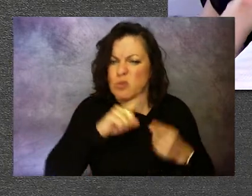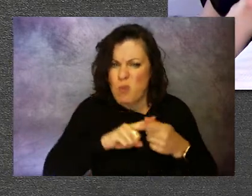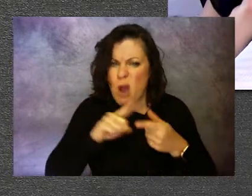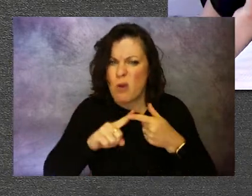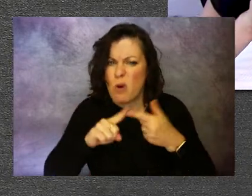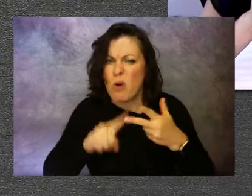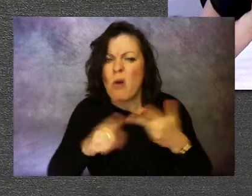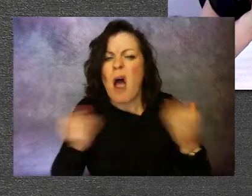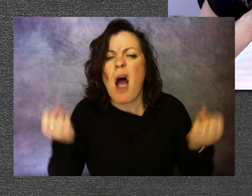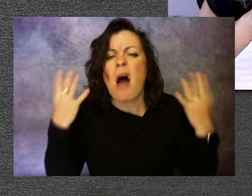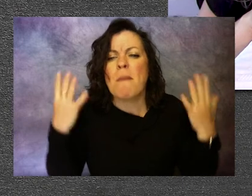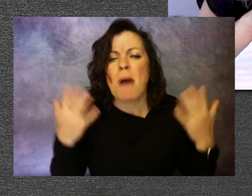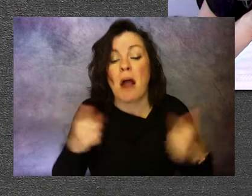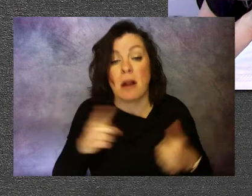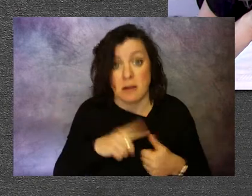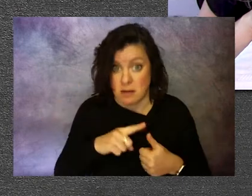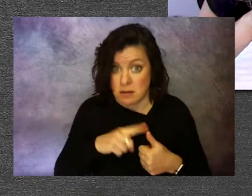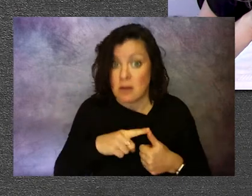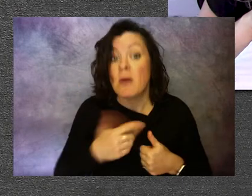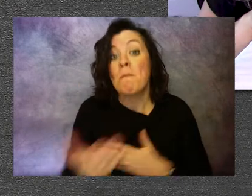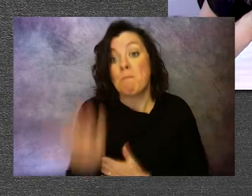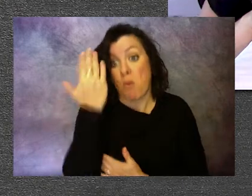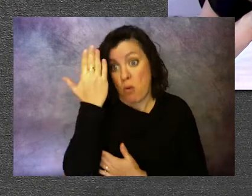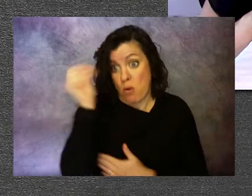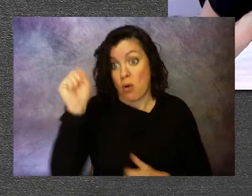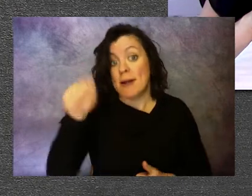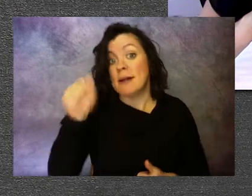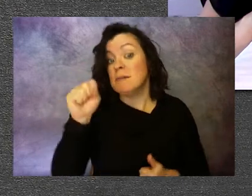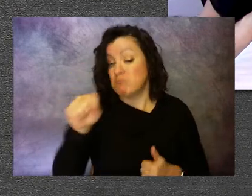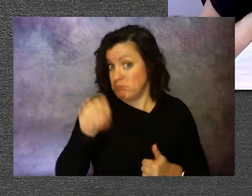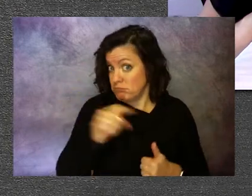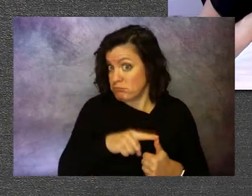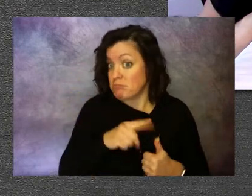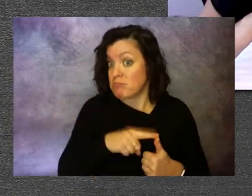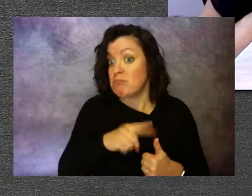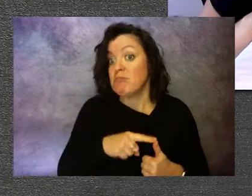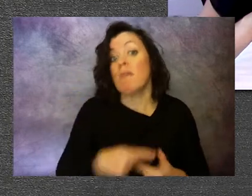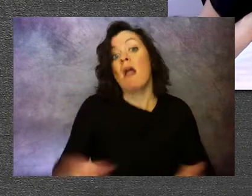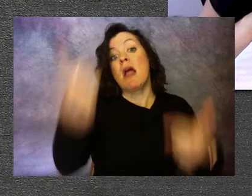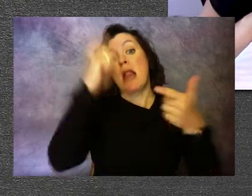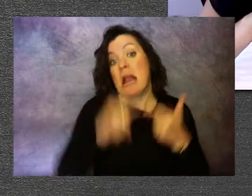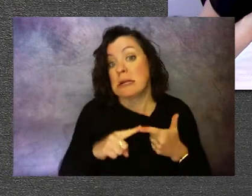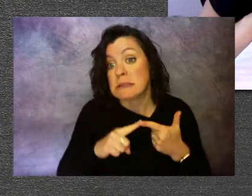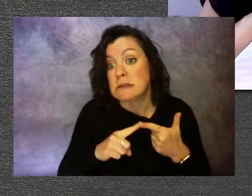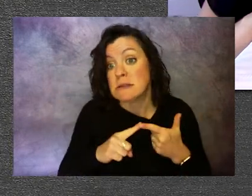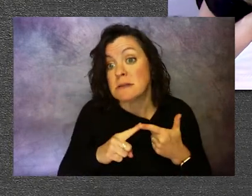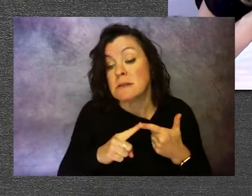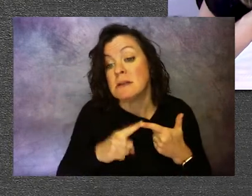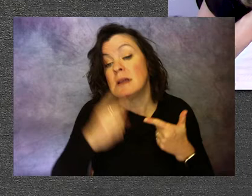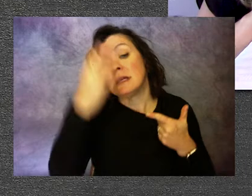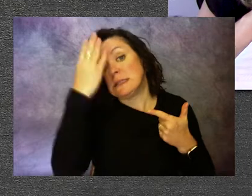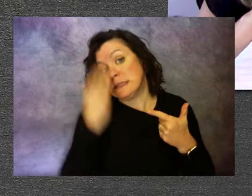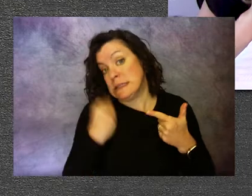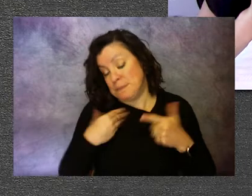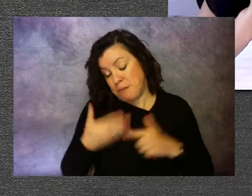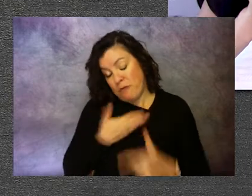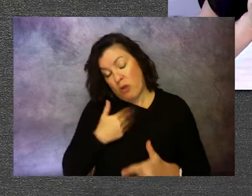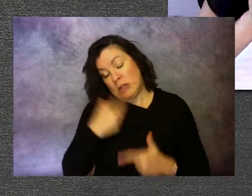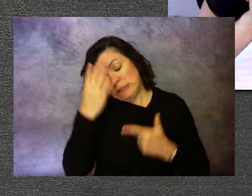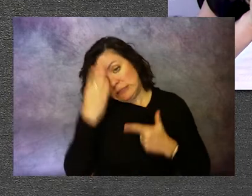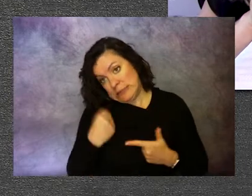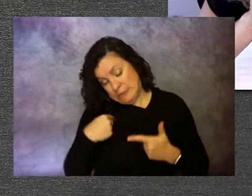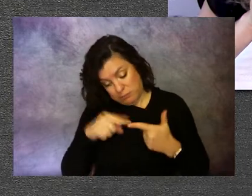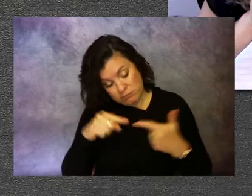morning. That's one. One. And then brush always before you go to bed. That's